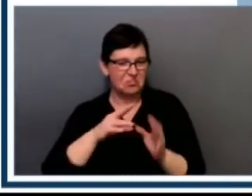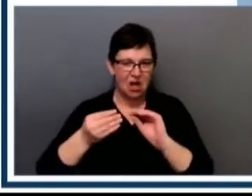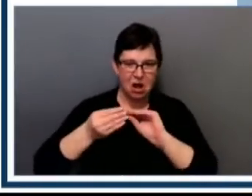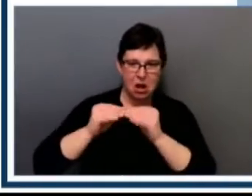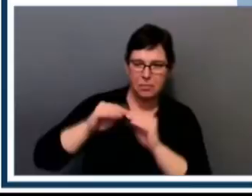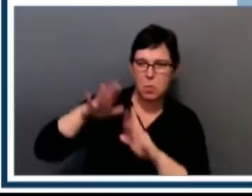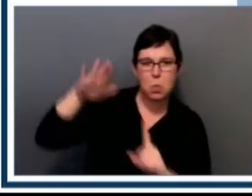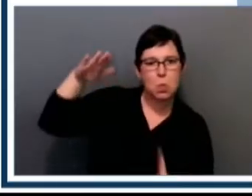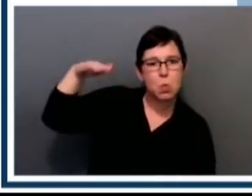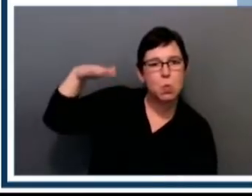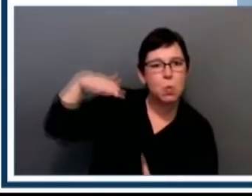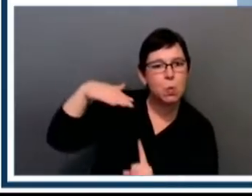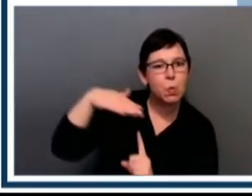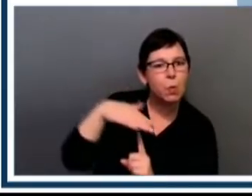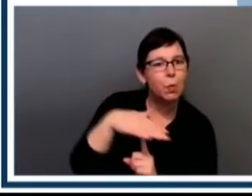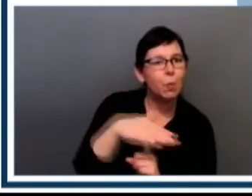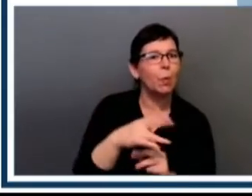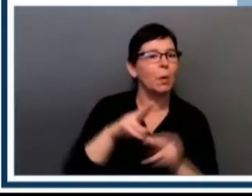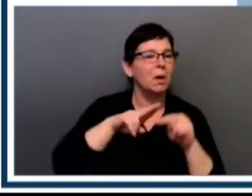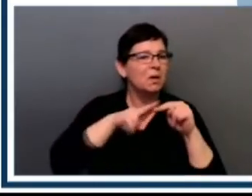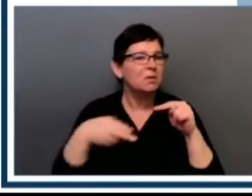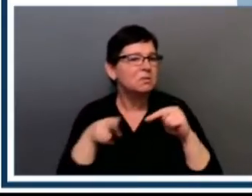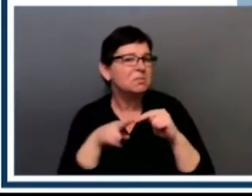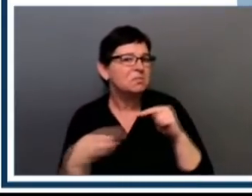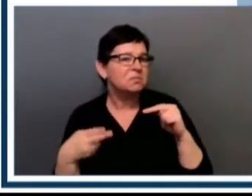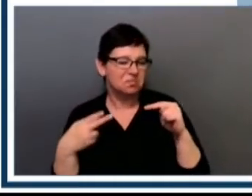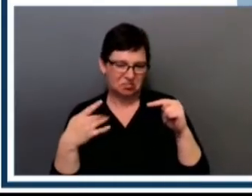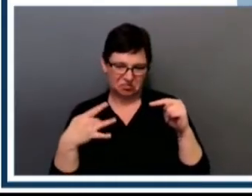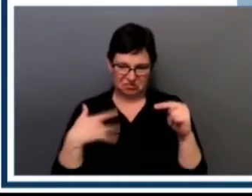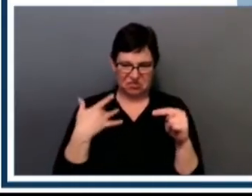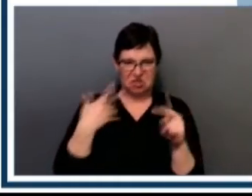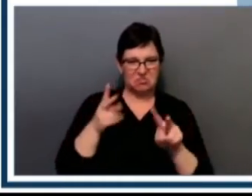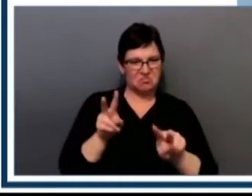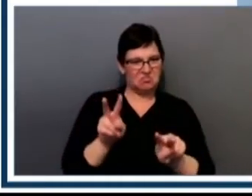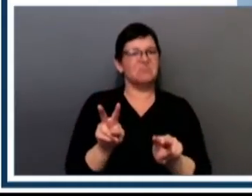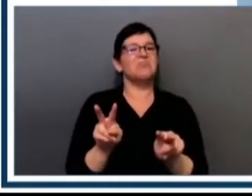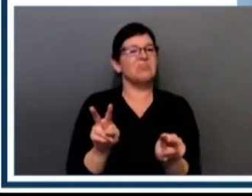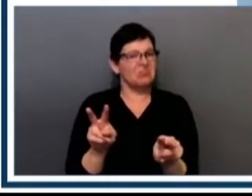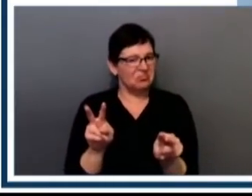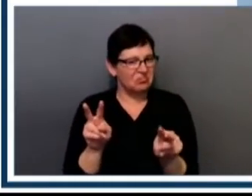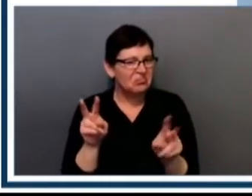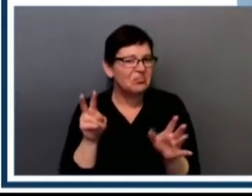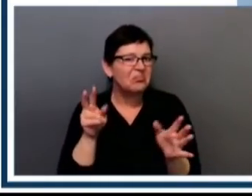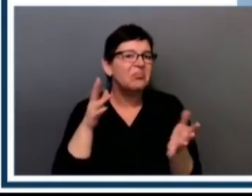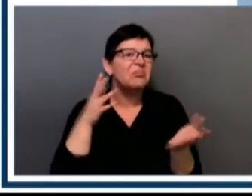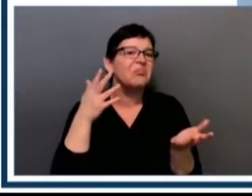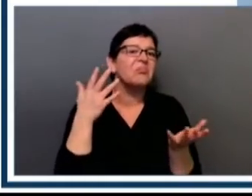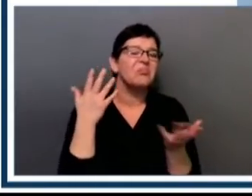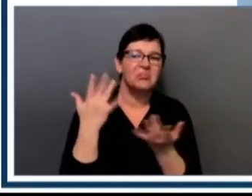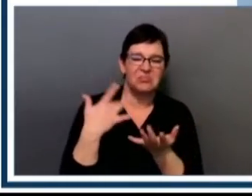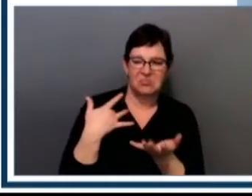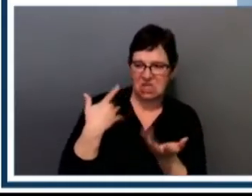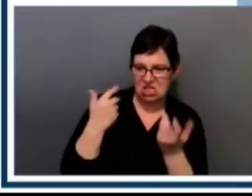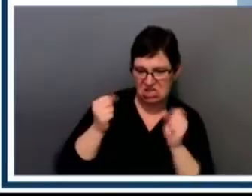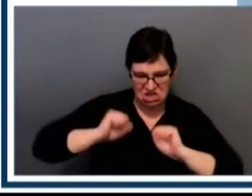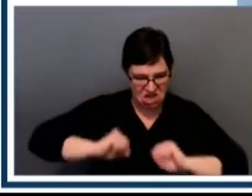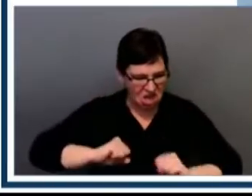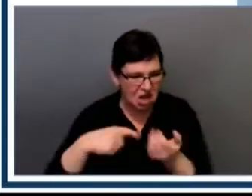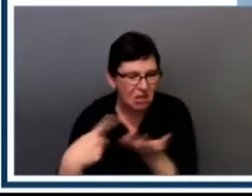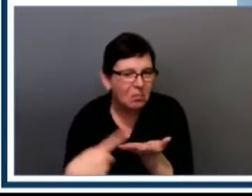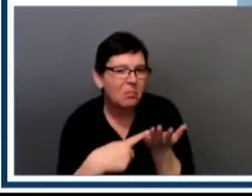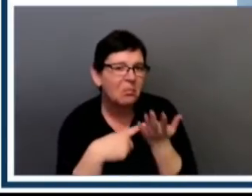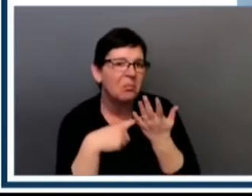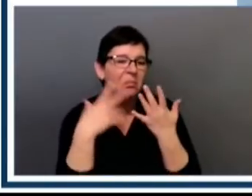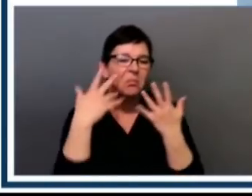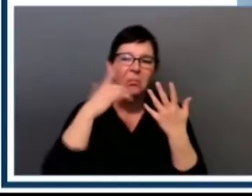to that, and so we're more comfortable with more certainty about where the path that we're on. So I've been at this for 2